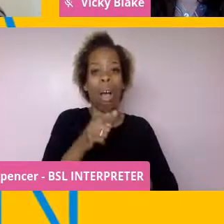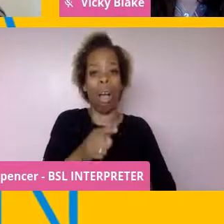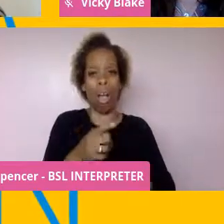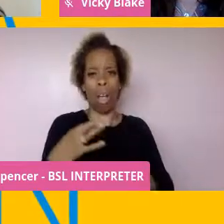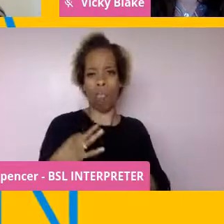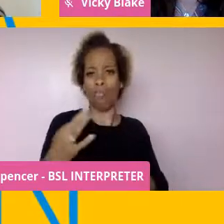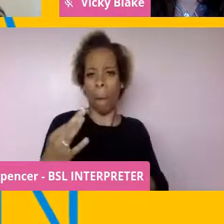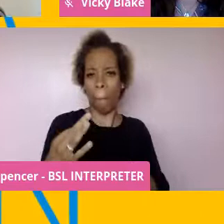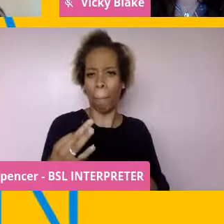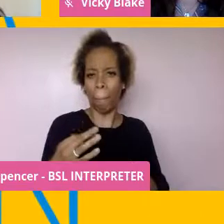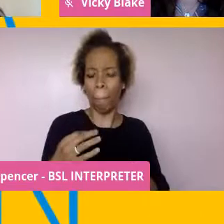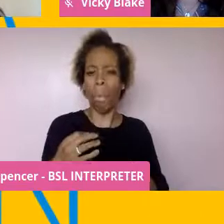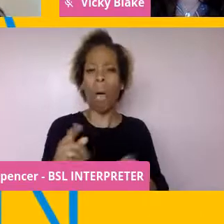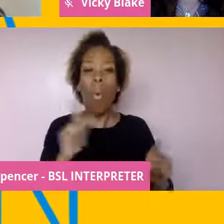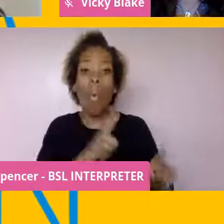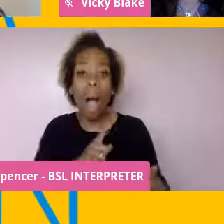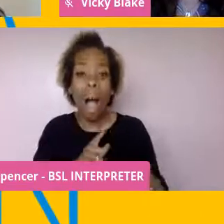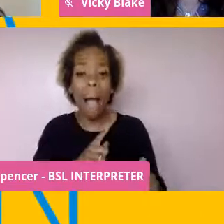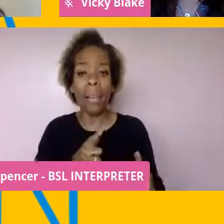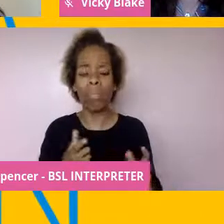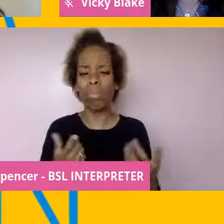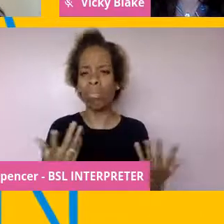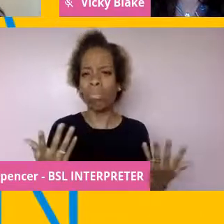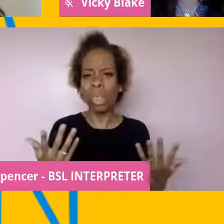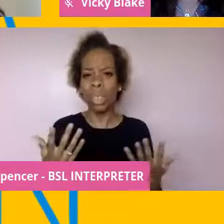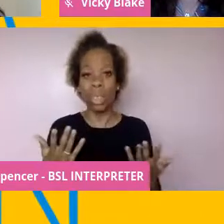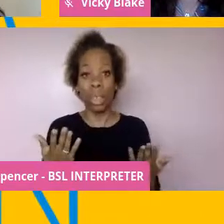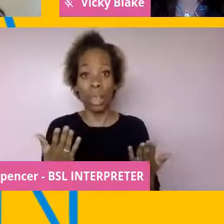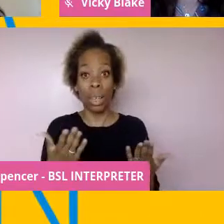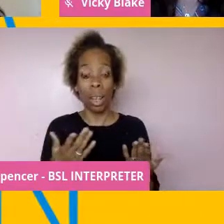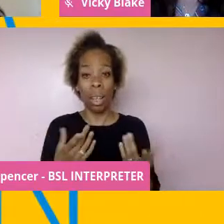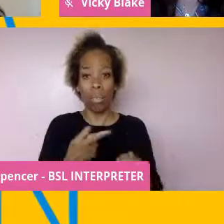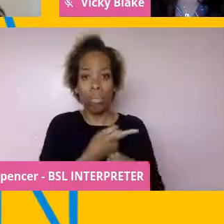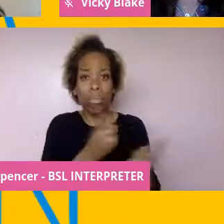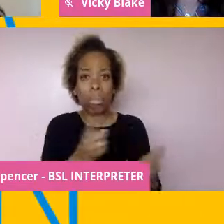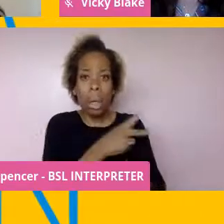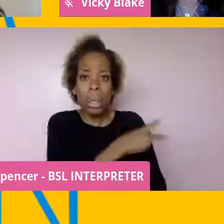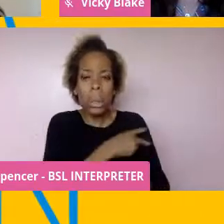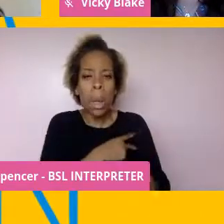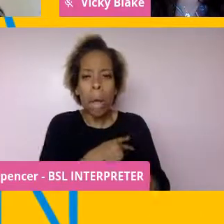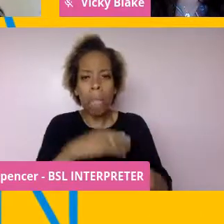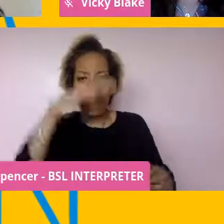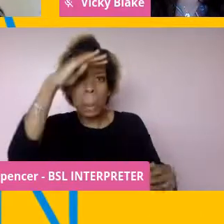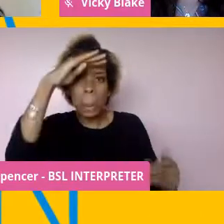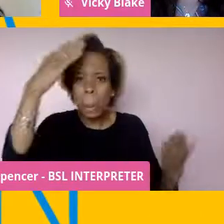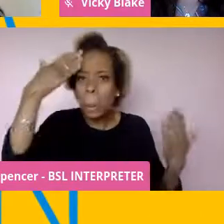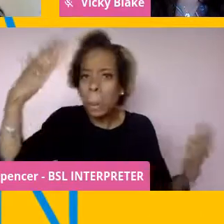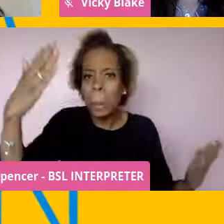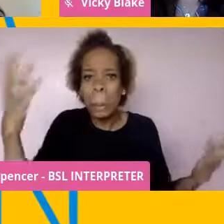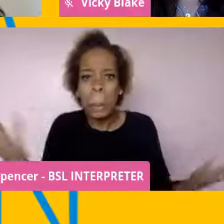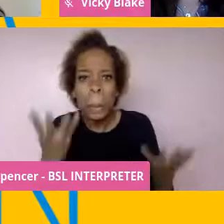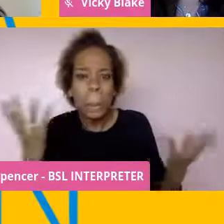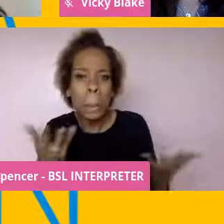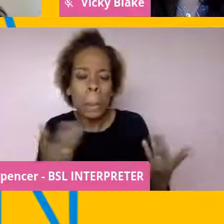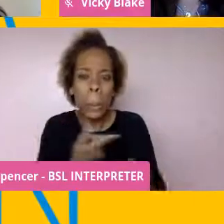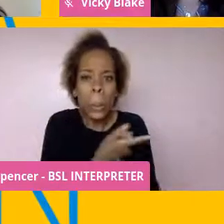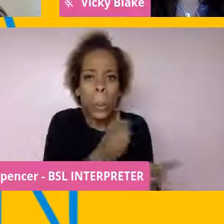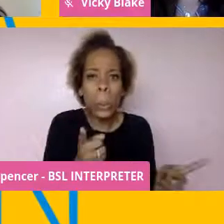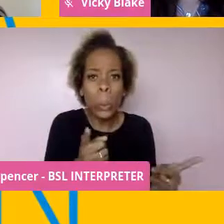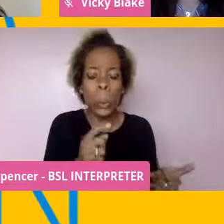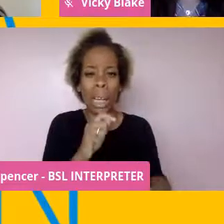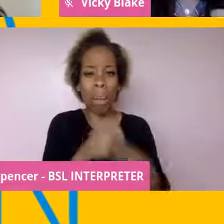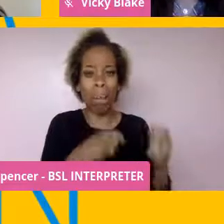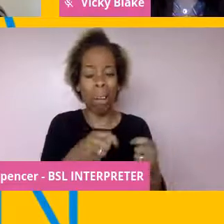mean, the more visibility you have of hourly paid staff throughout the union structure, the more likely you are to catch those